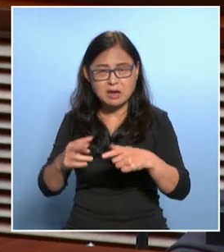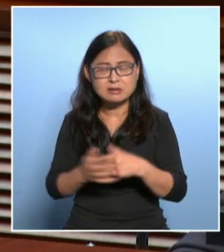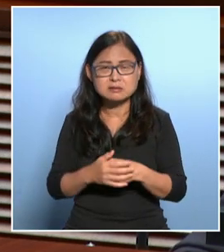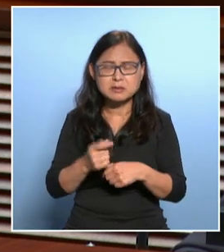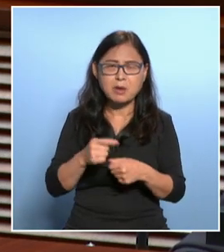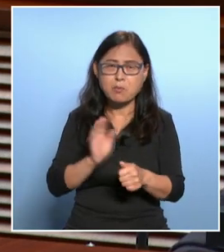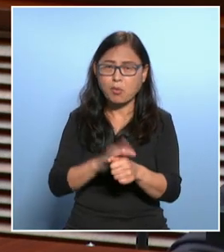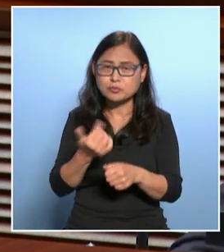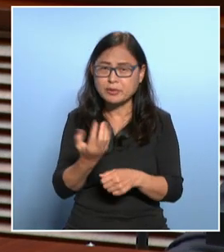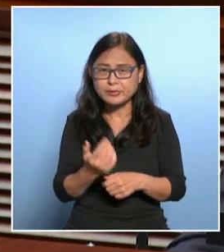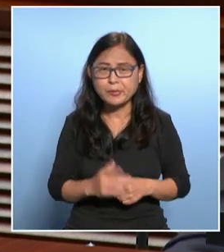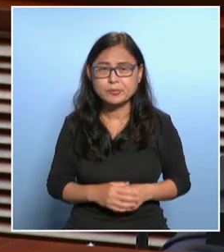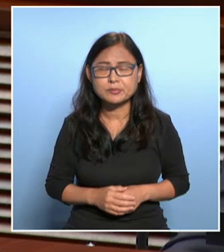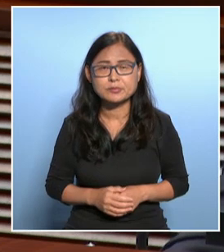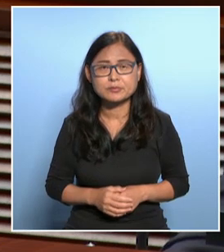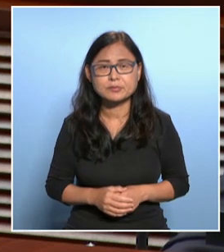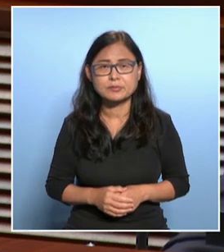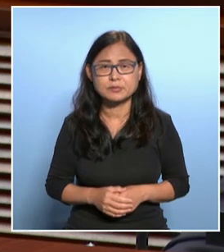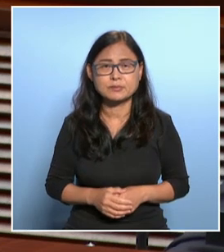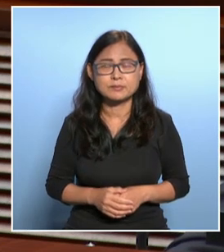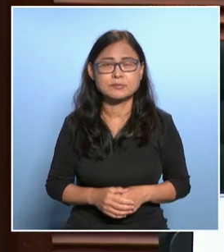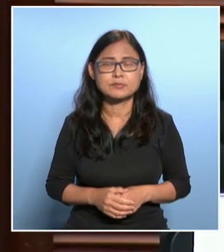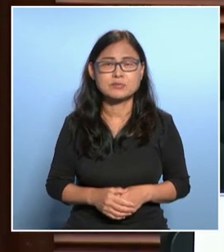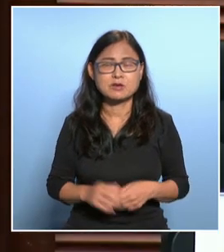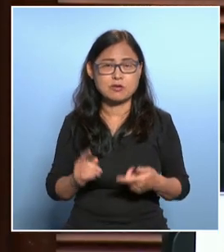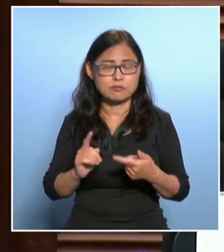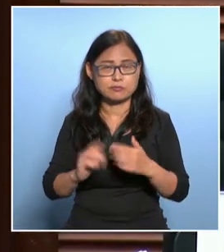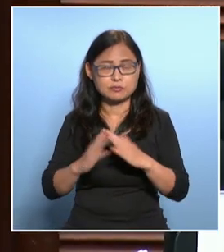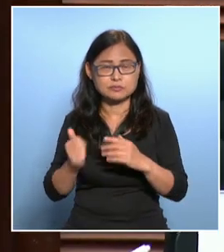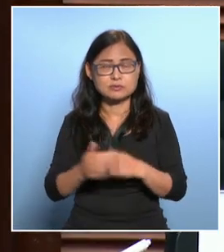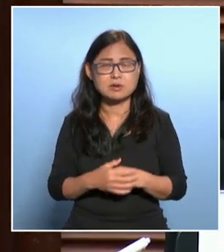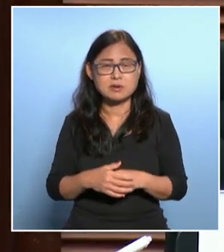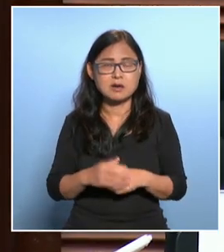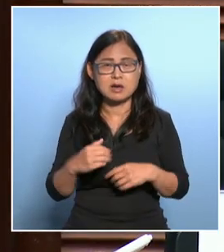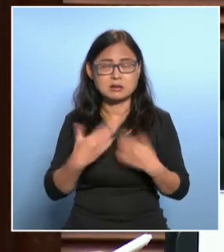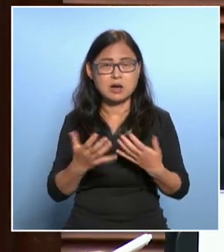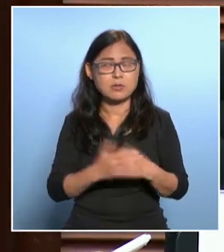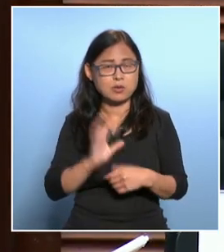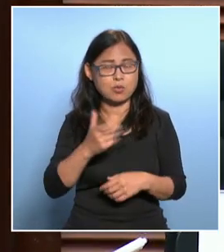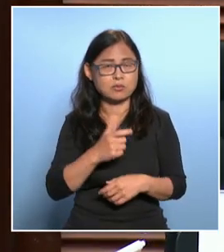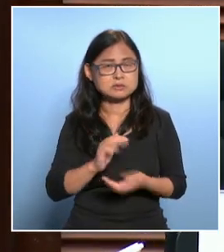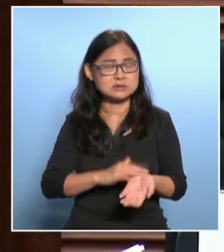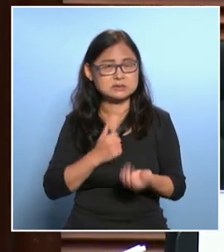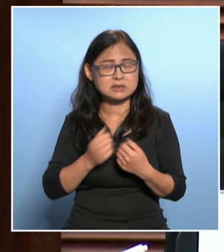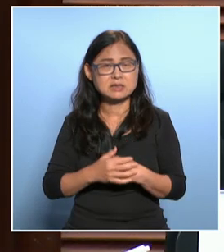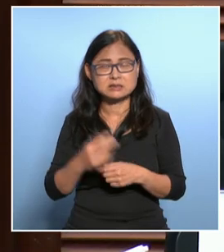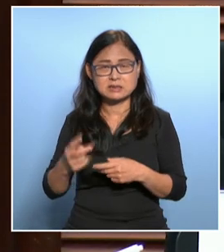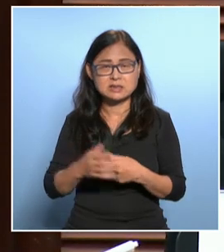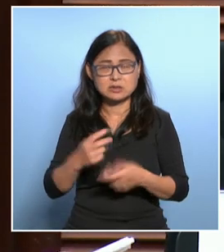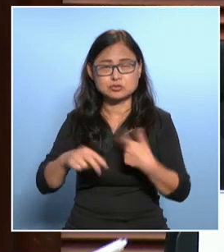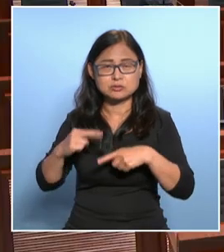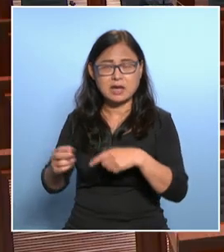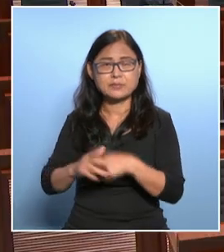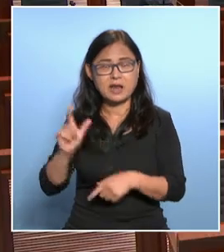cases constitute these so-called unnecessary referrals? Chair, Dr. Wong will take the